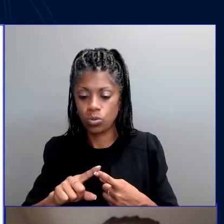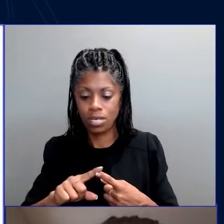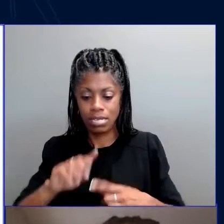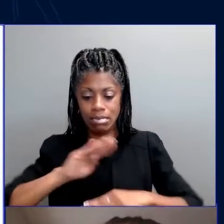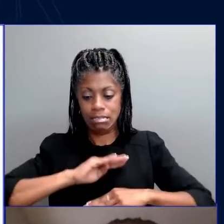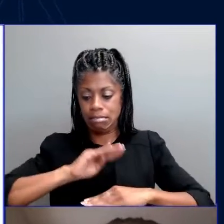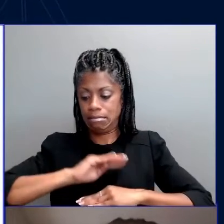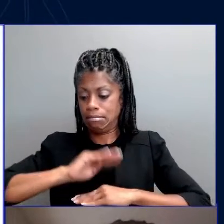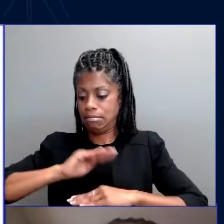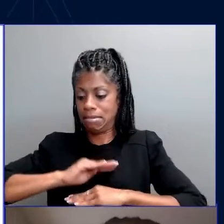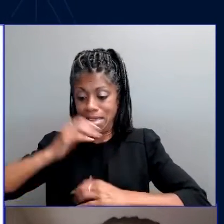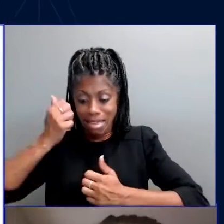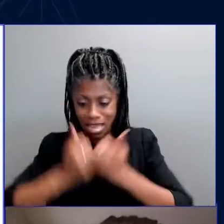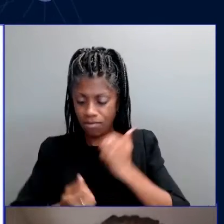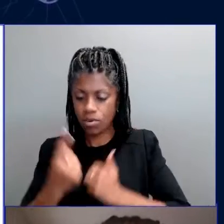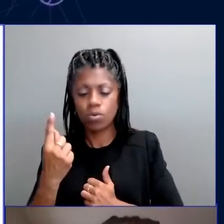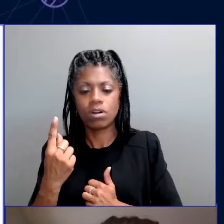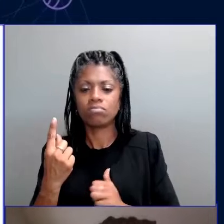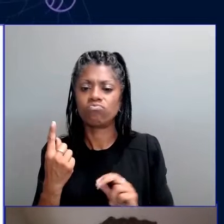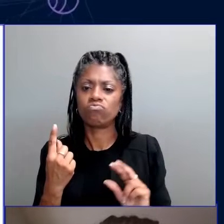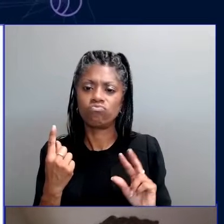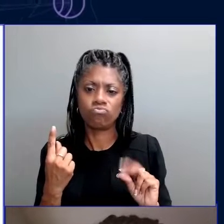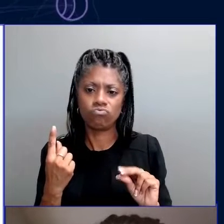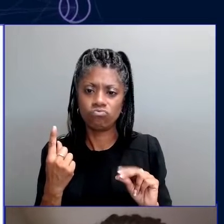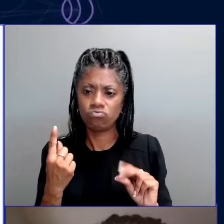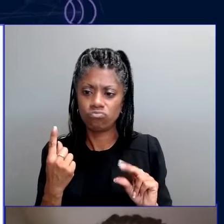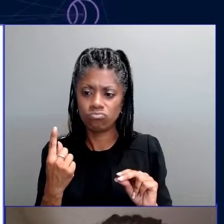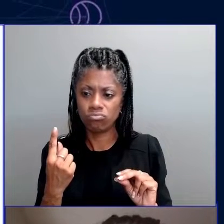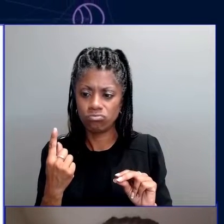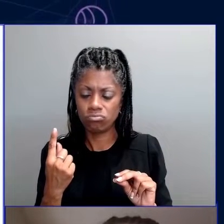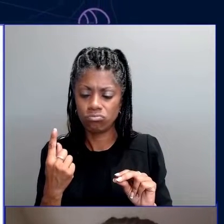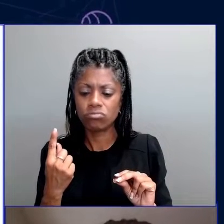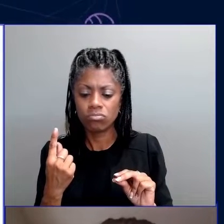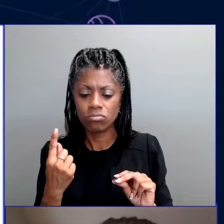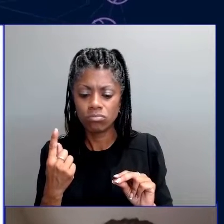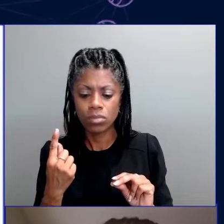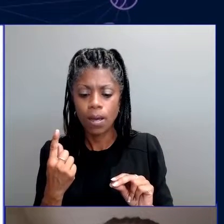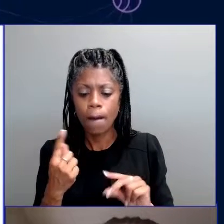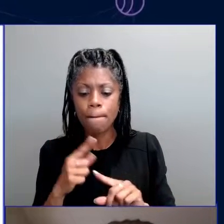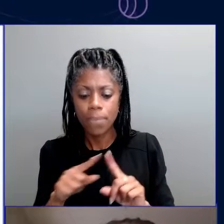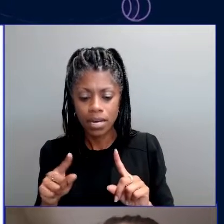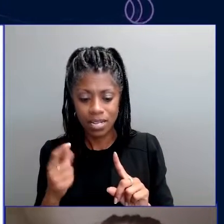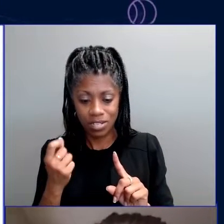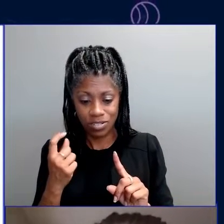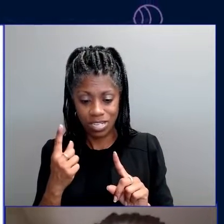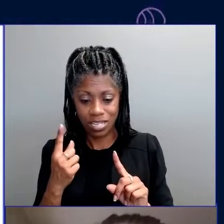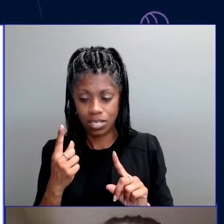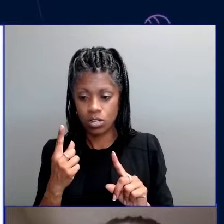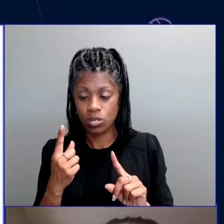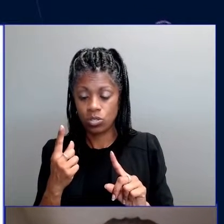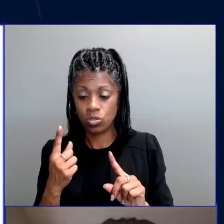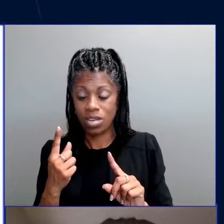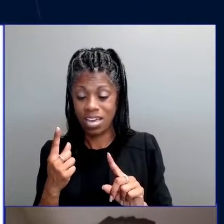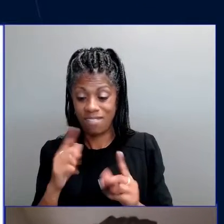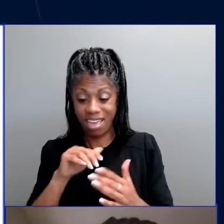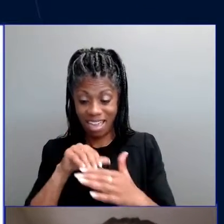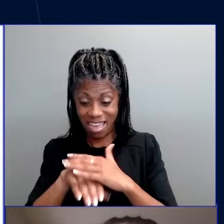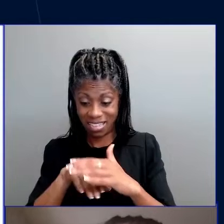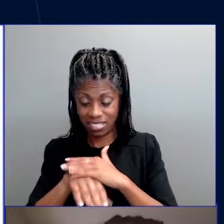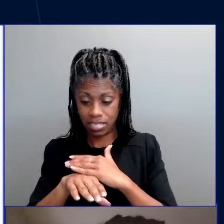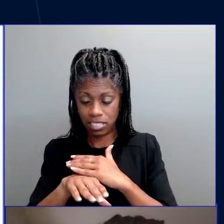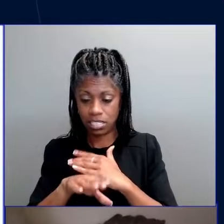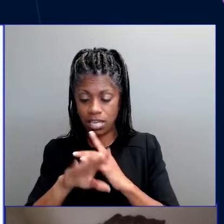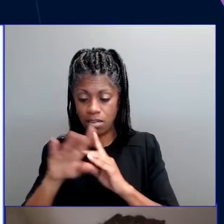some people cannot get a single thing done when they stay home. Centering access means choice and an expectation